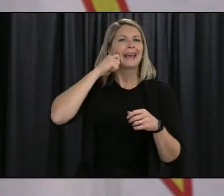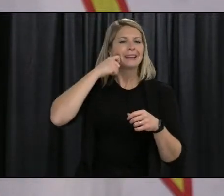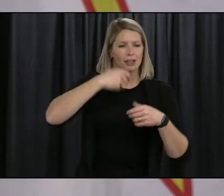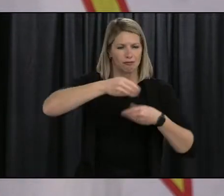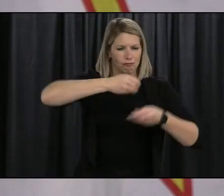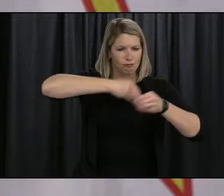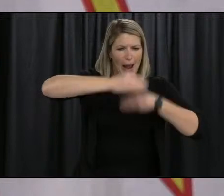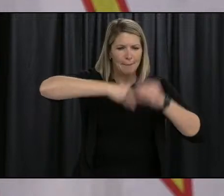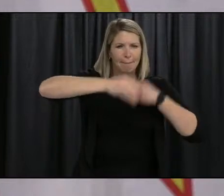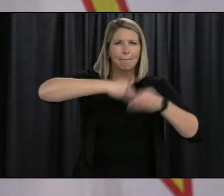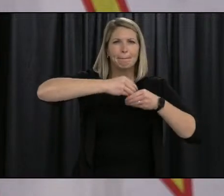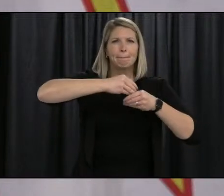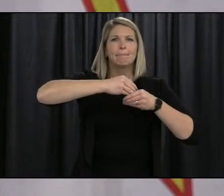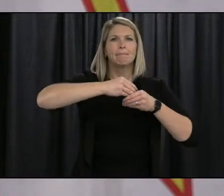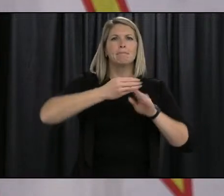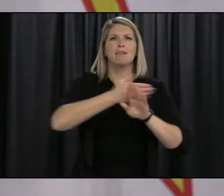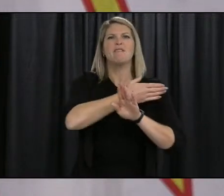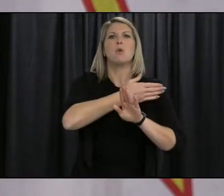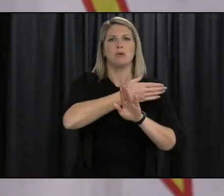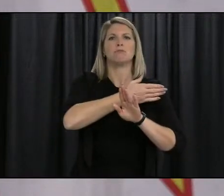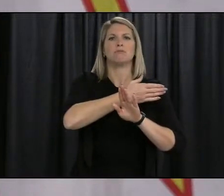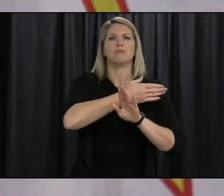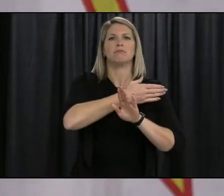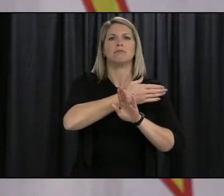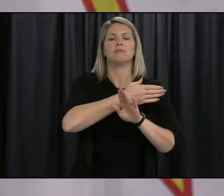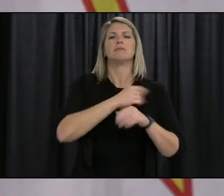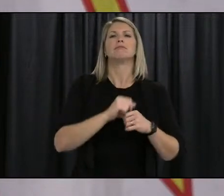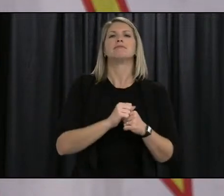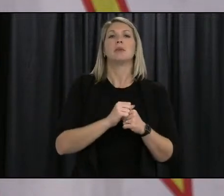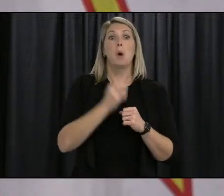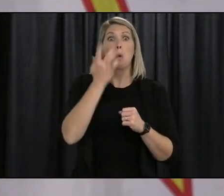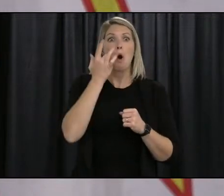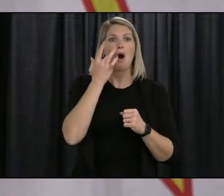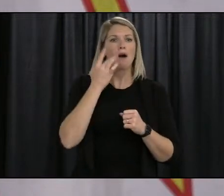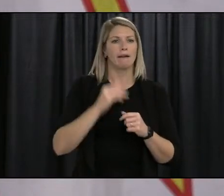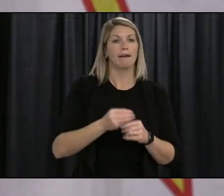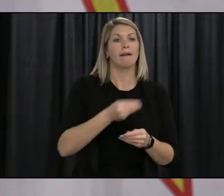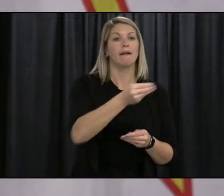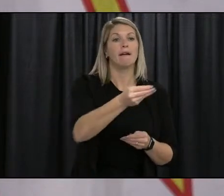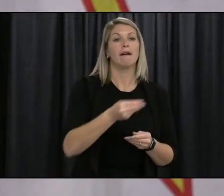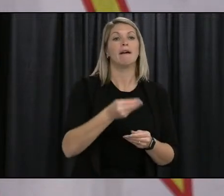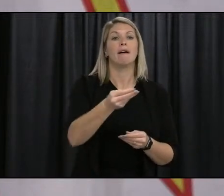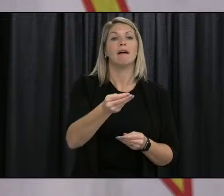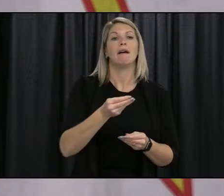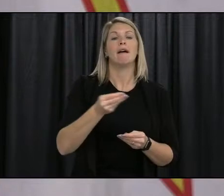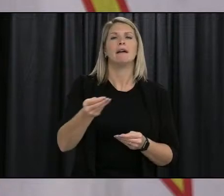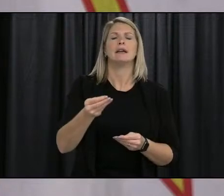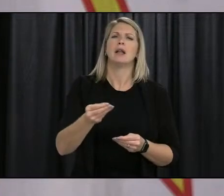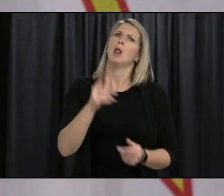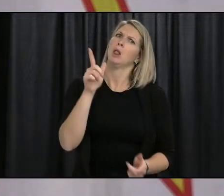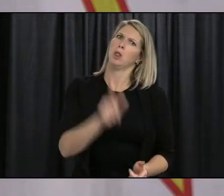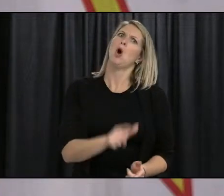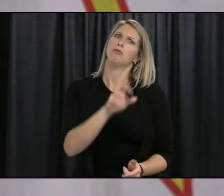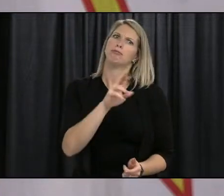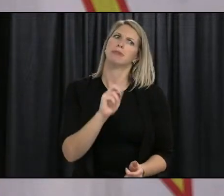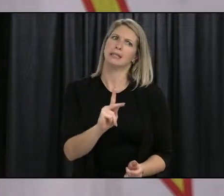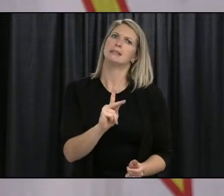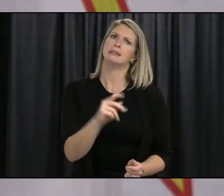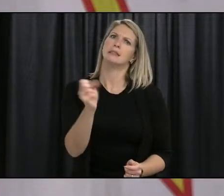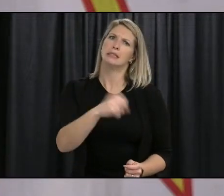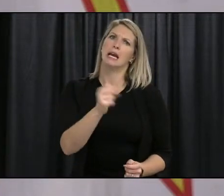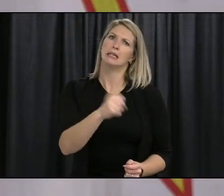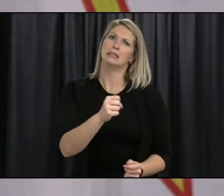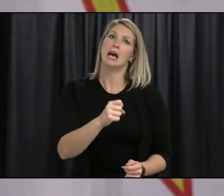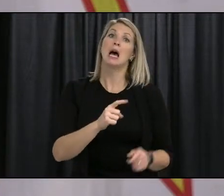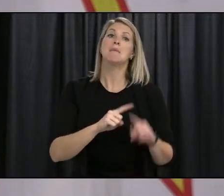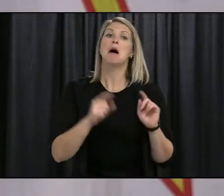on the packages inside those bags. While the risk of the virus transmission on packaging is low, parents or guardians may wish to set aside